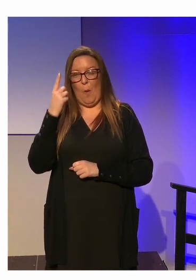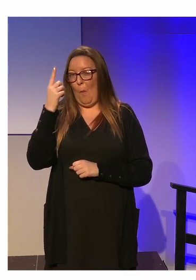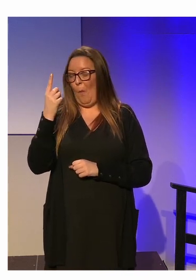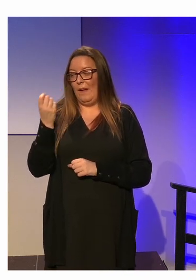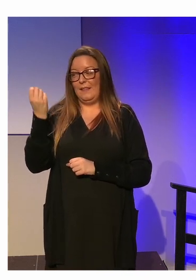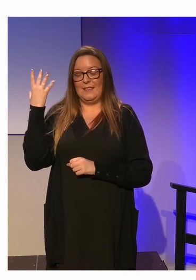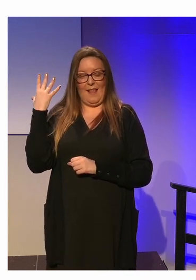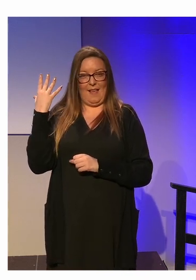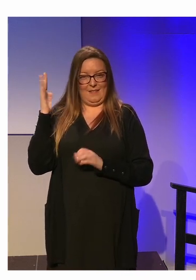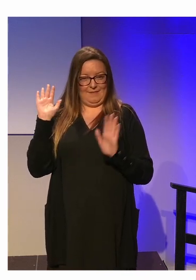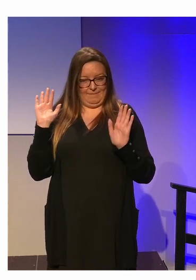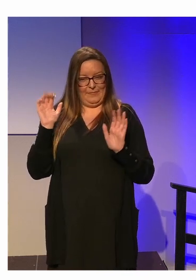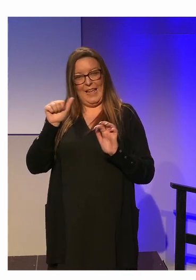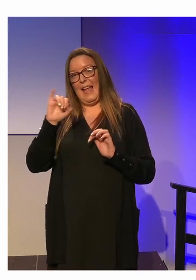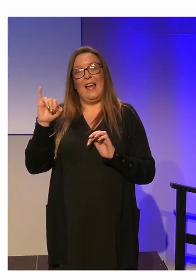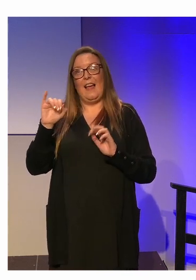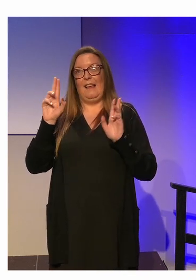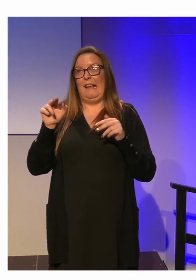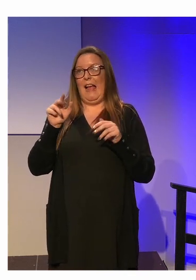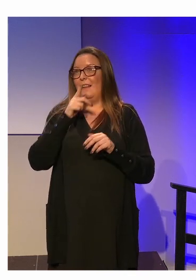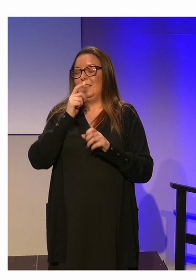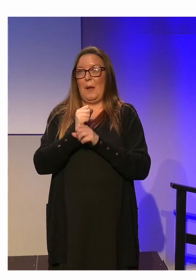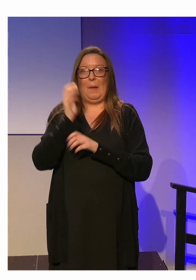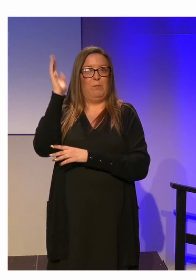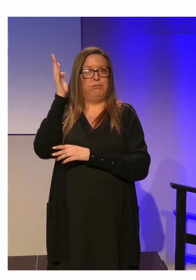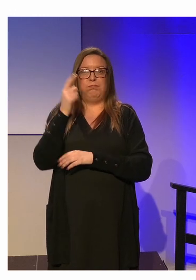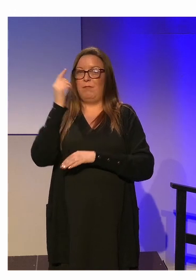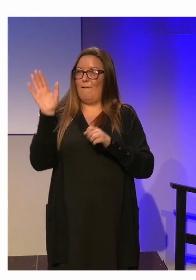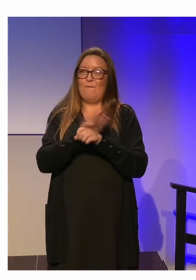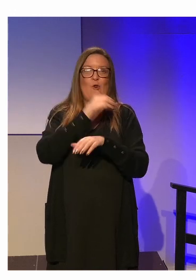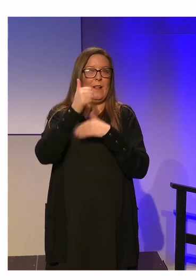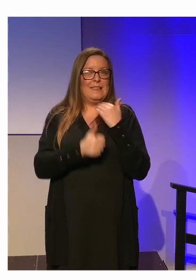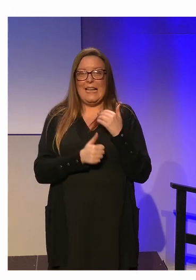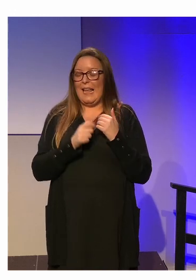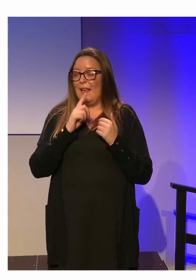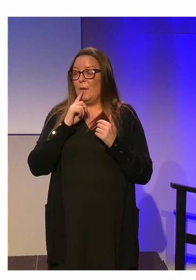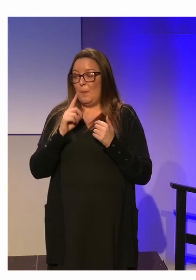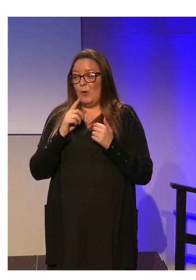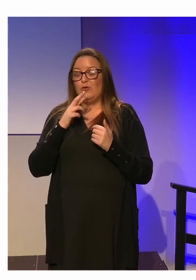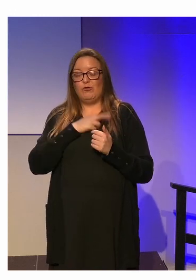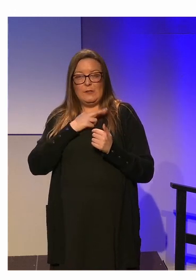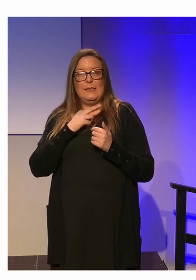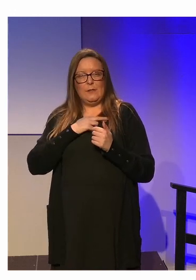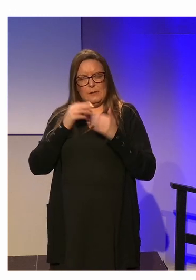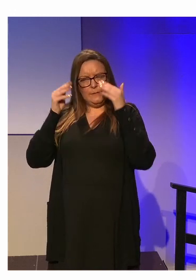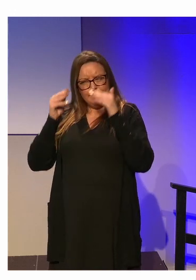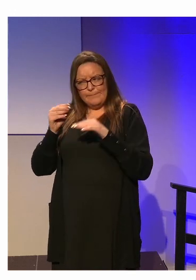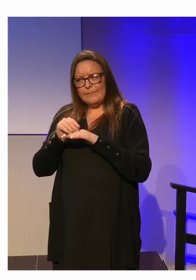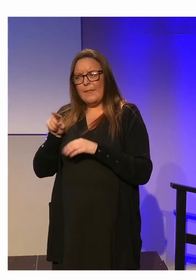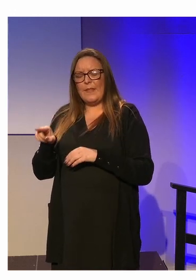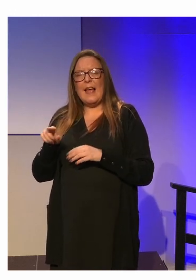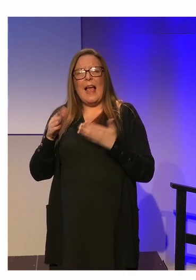slide on artificial intelligence. I could do a whole day on this. We are looking at this very closely and trying to